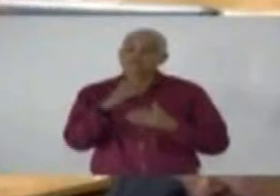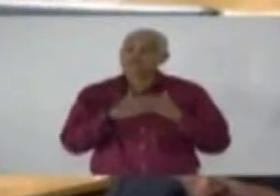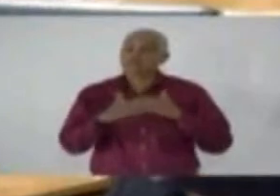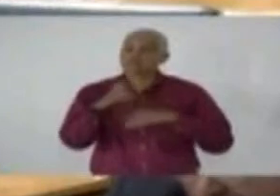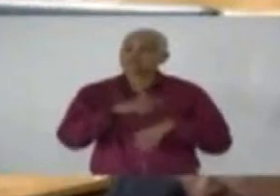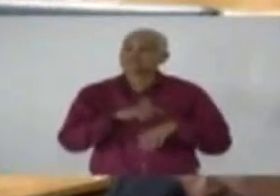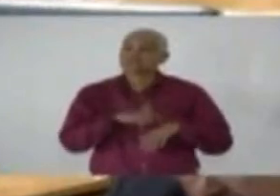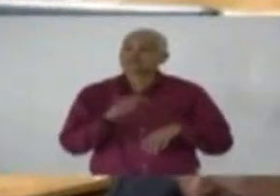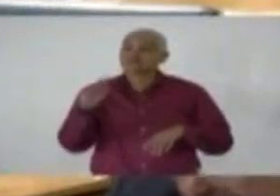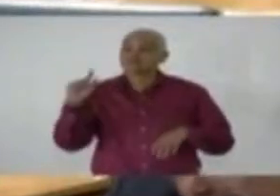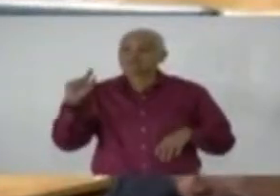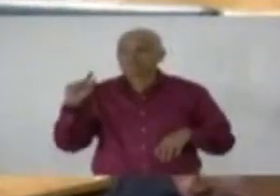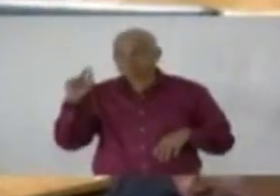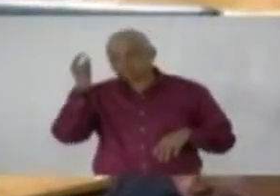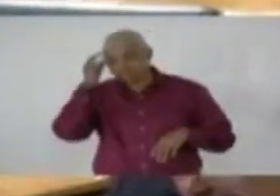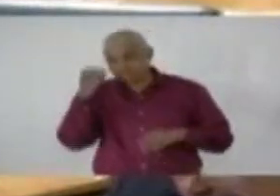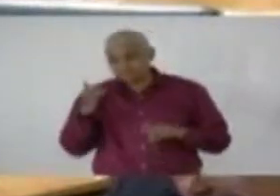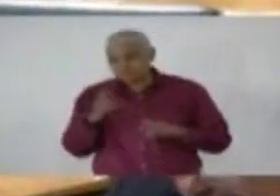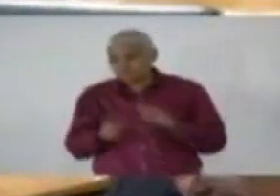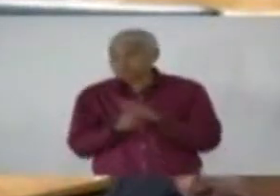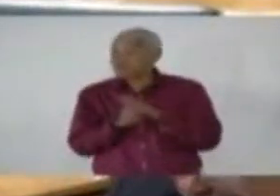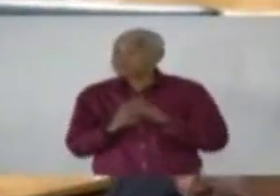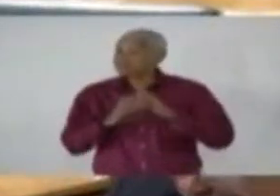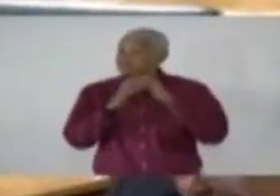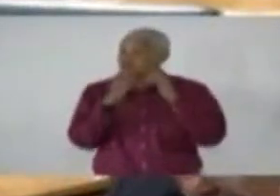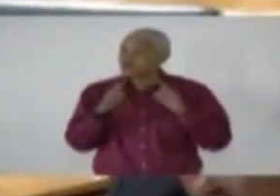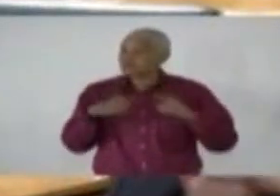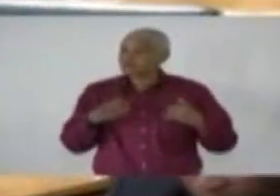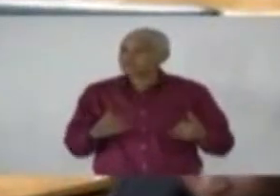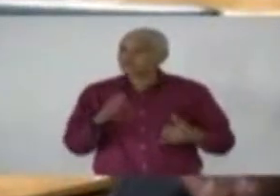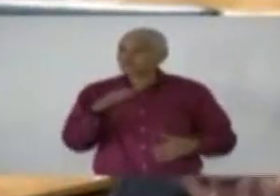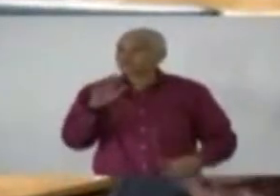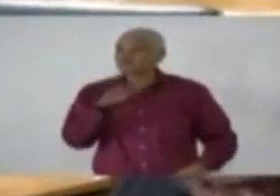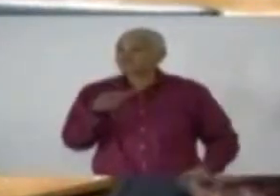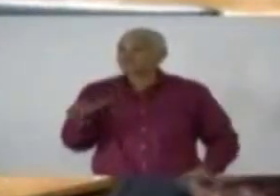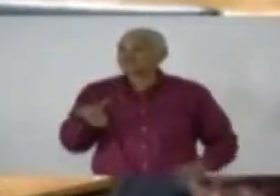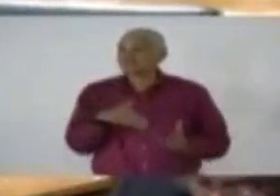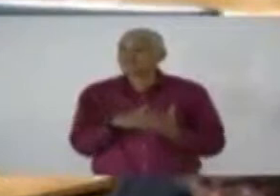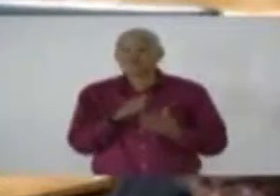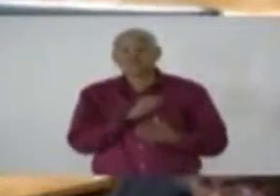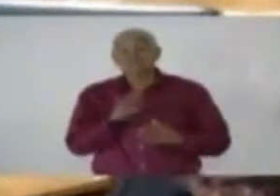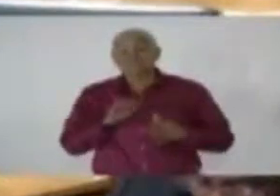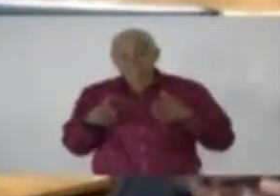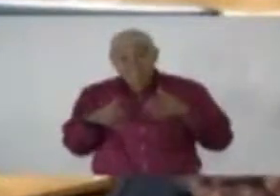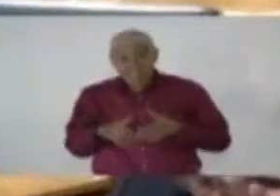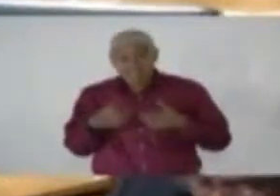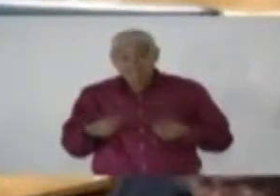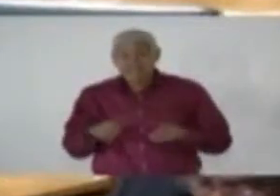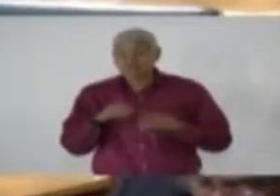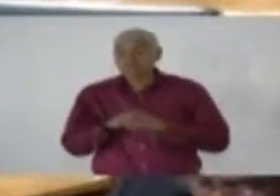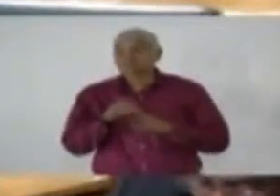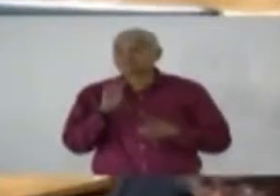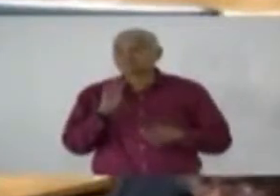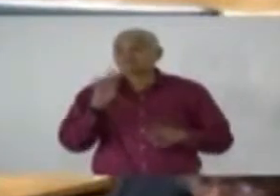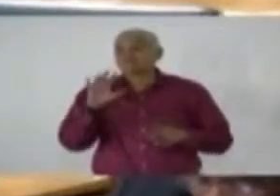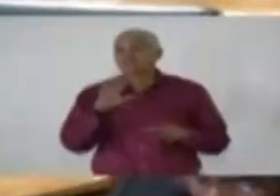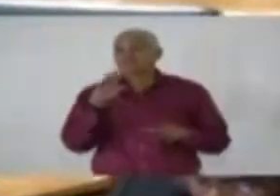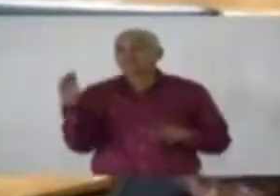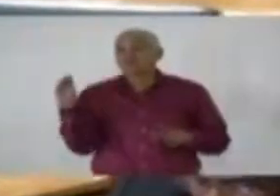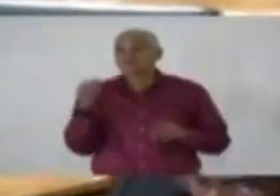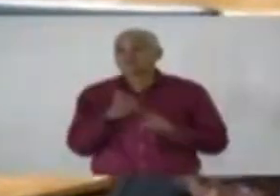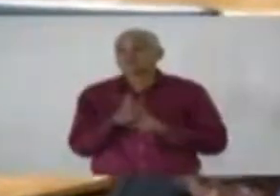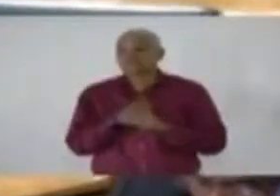the employment kept rising. We're now at about 55,000 employees among 75 companies